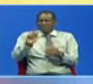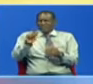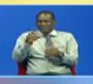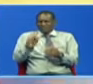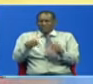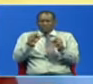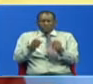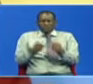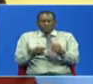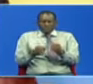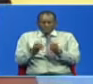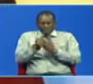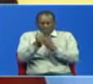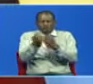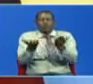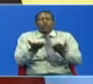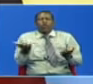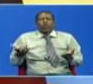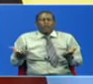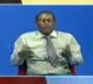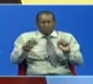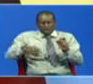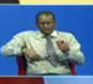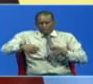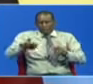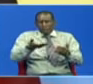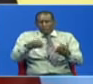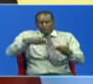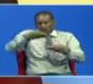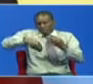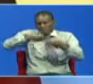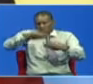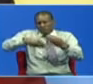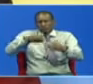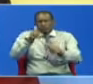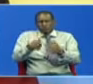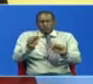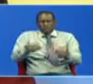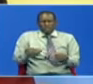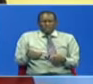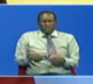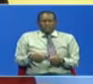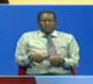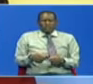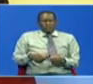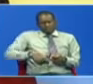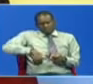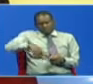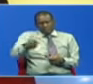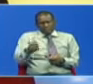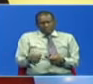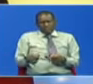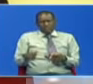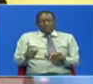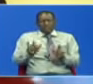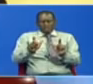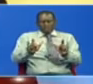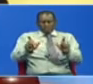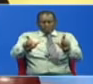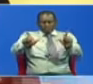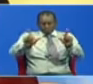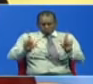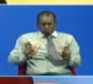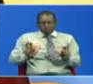what type of materials that you can put your money in as a donation to